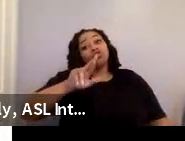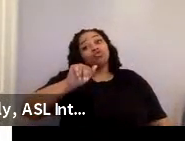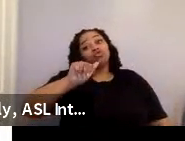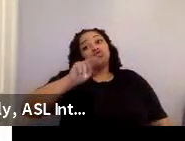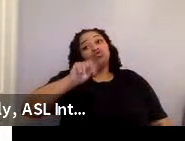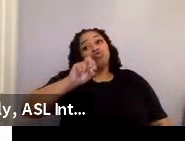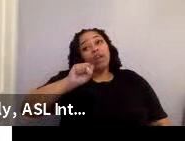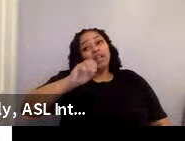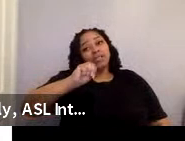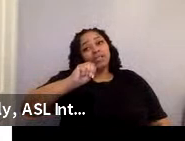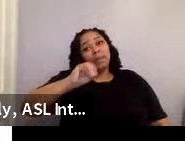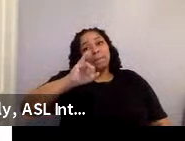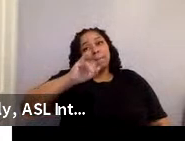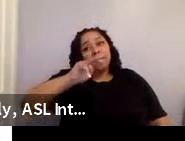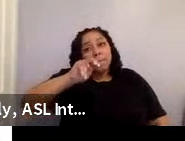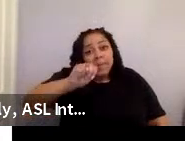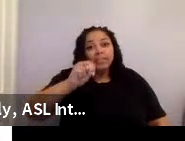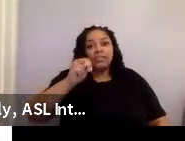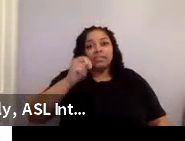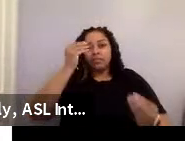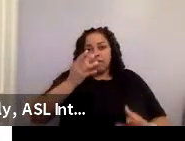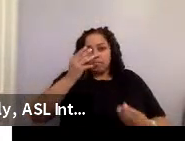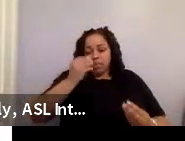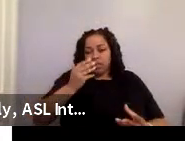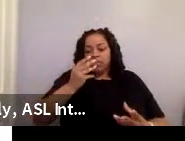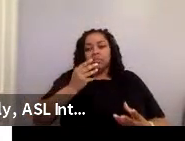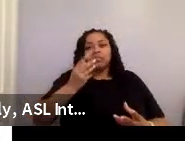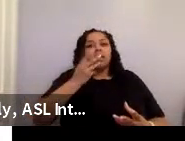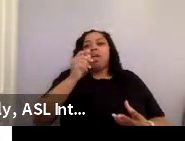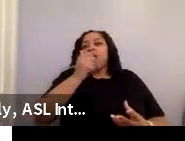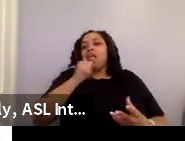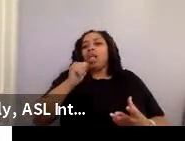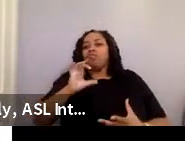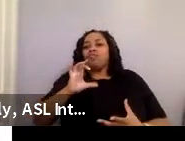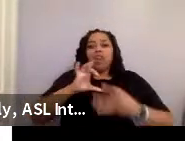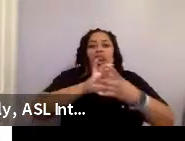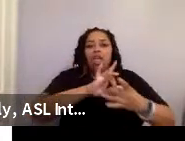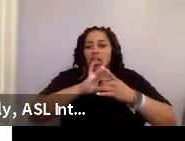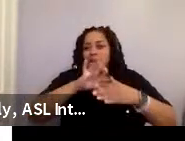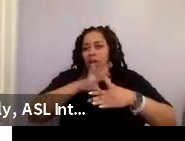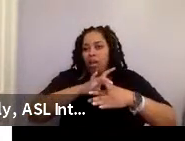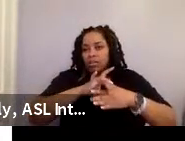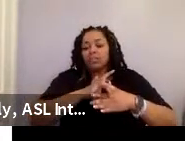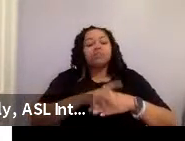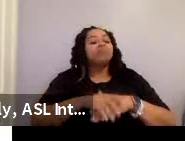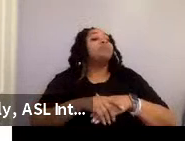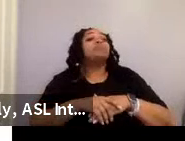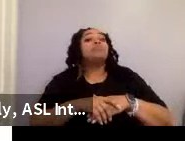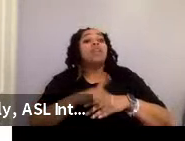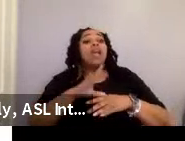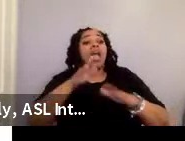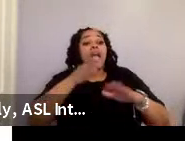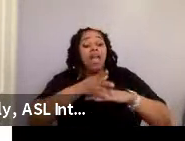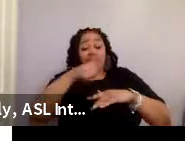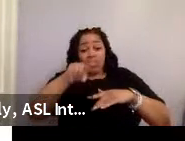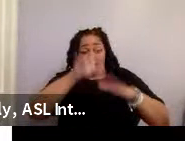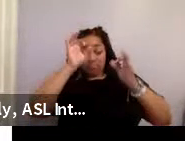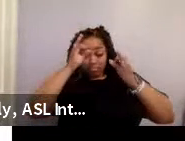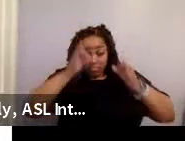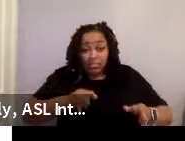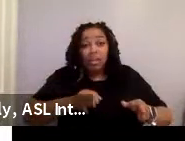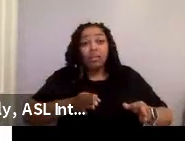data and information, as well as any associated content. And once it's determined that it